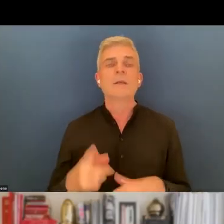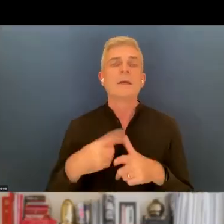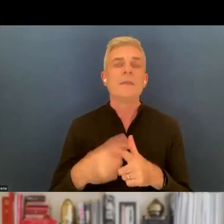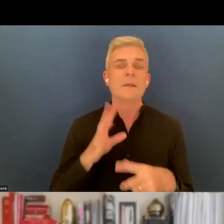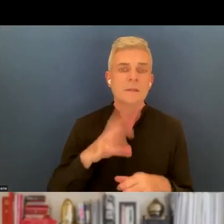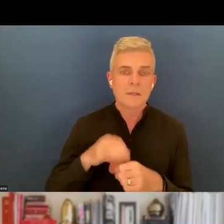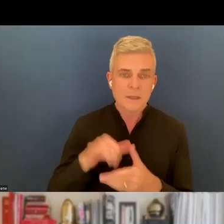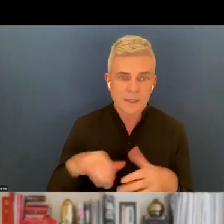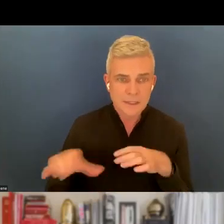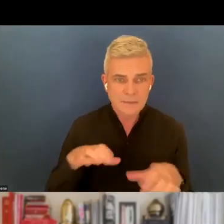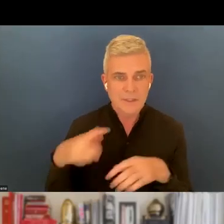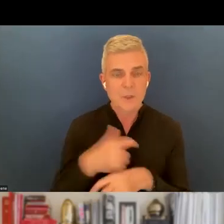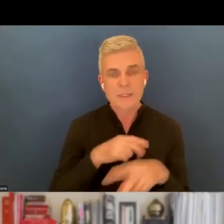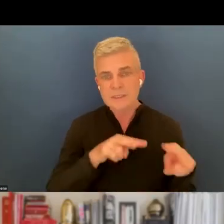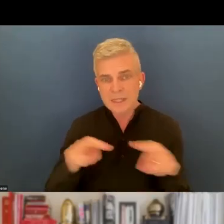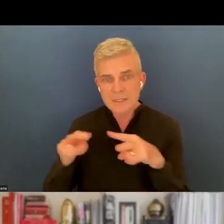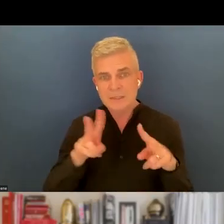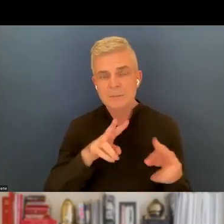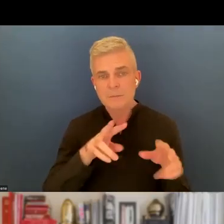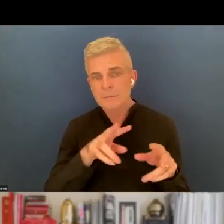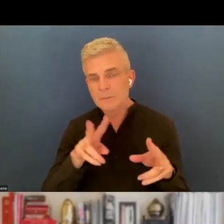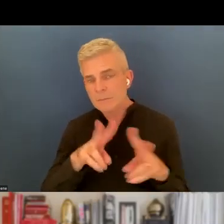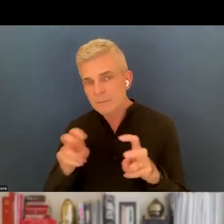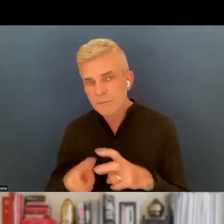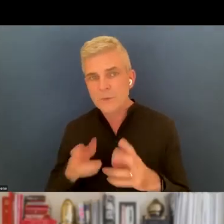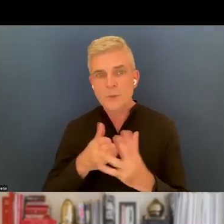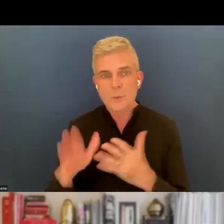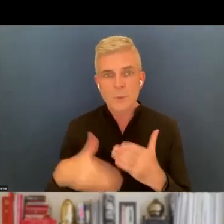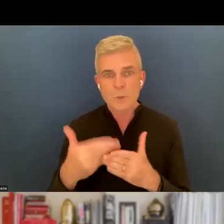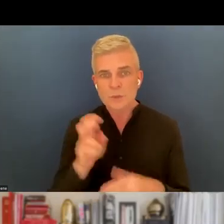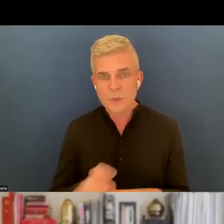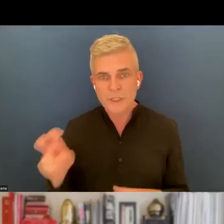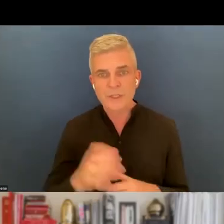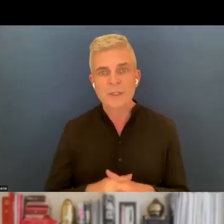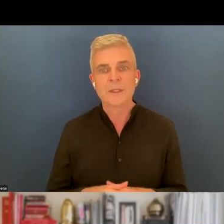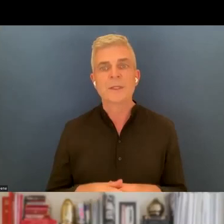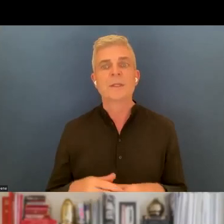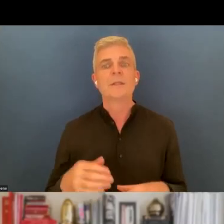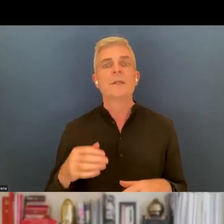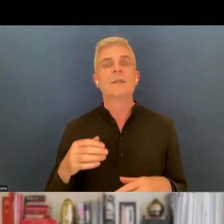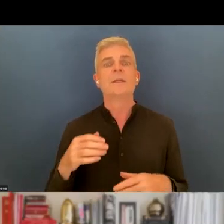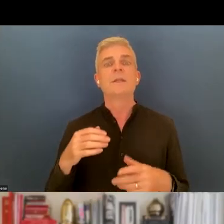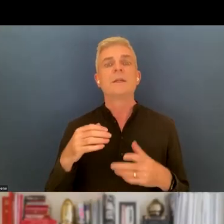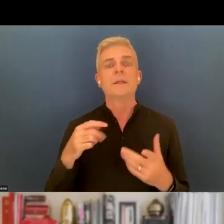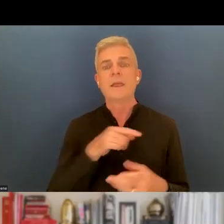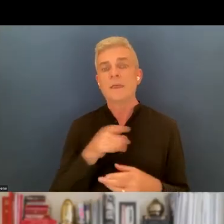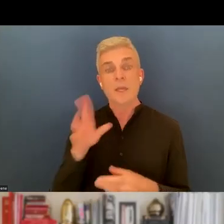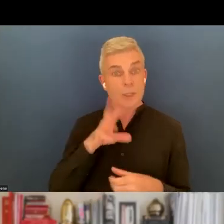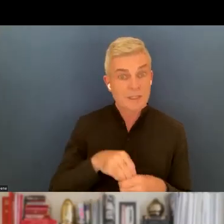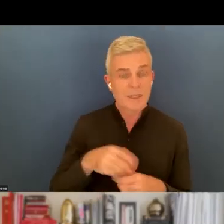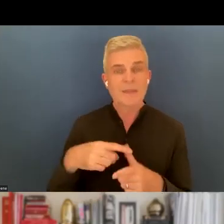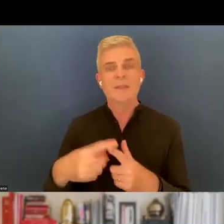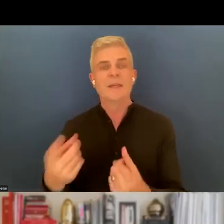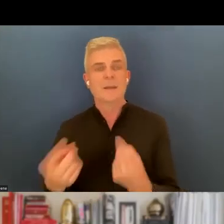We assess and monitor the patient throughout the entire journey. And they go participate and they come back to Art Pharmacy.